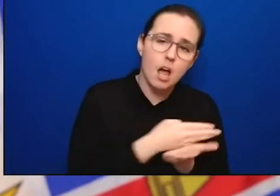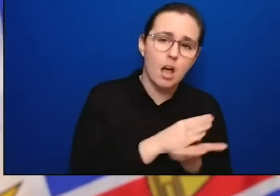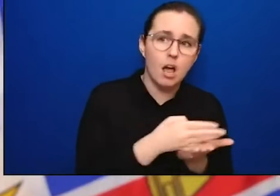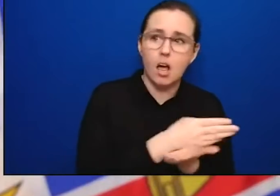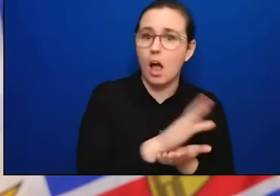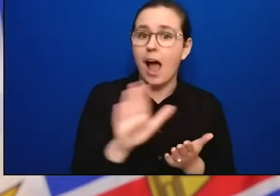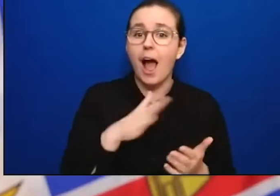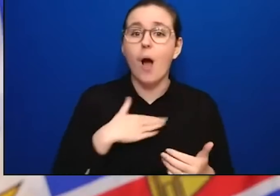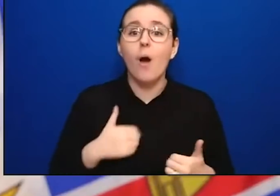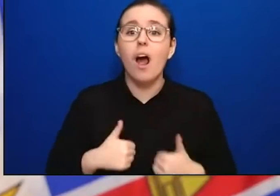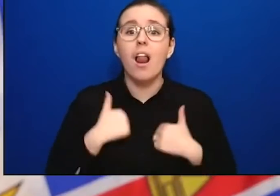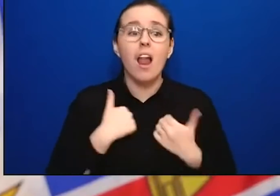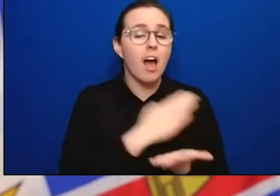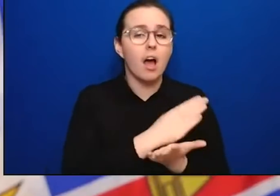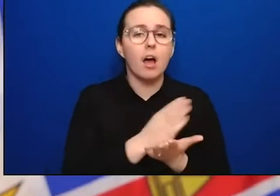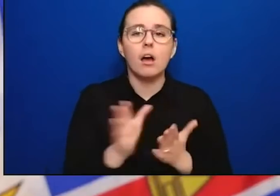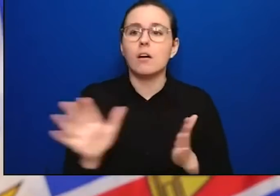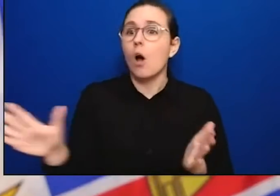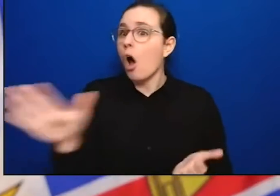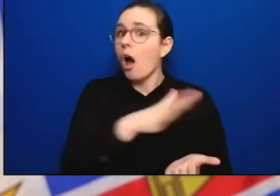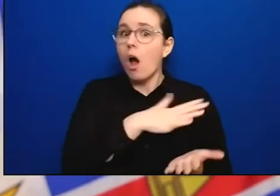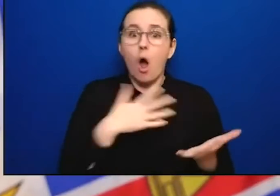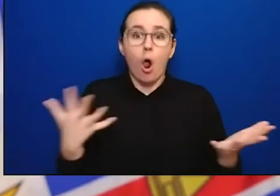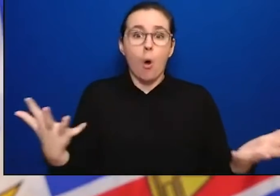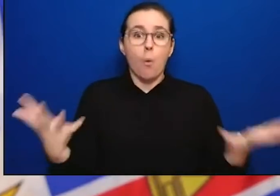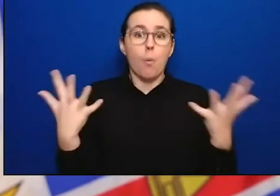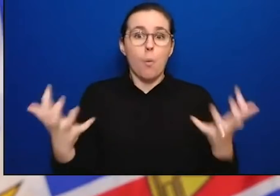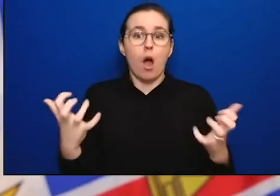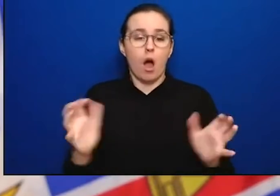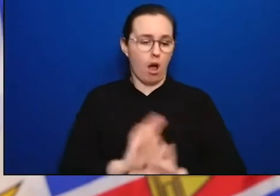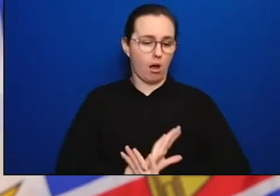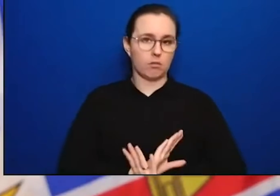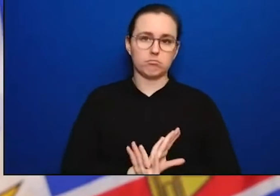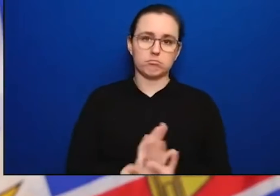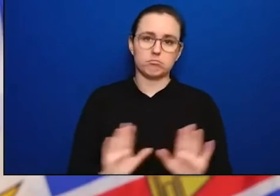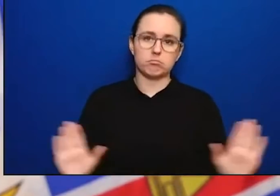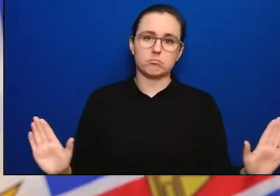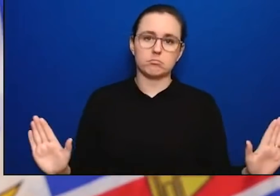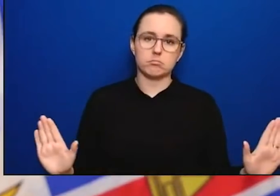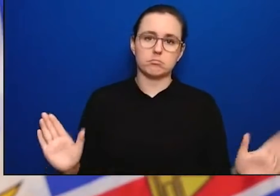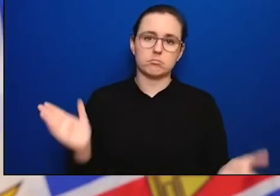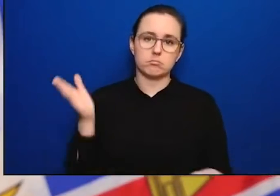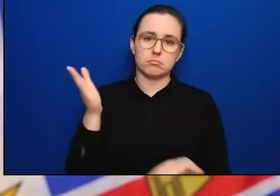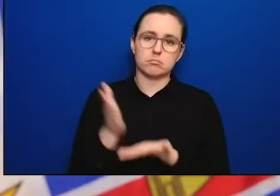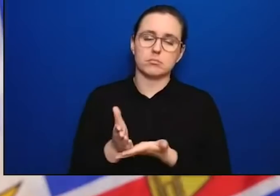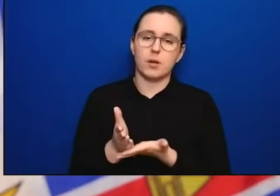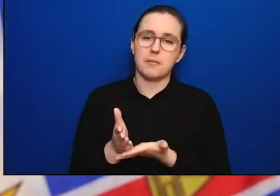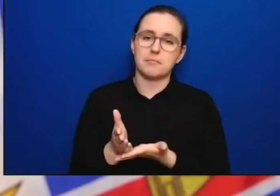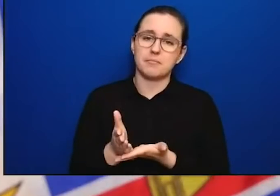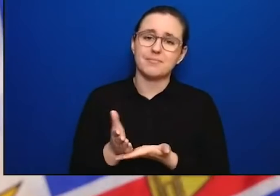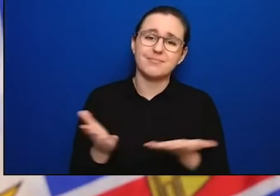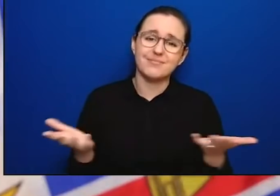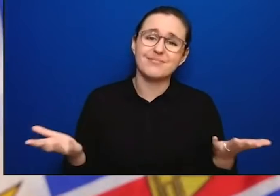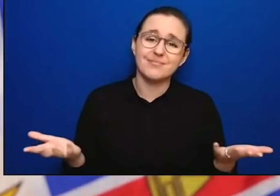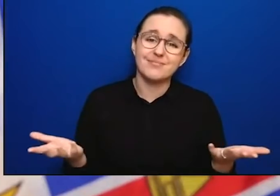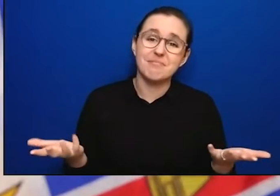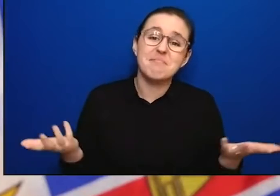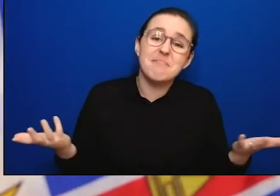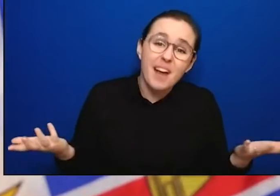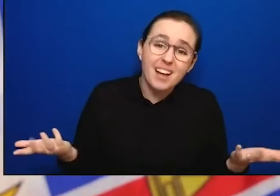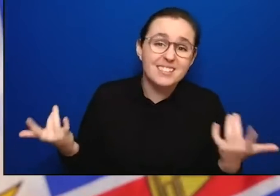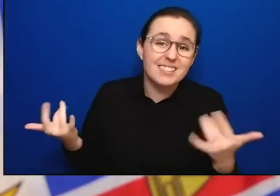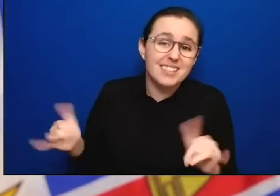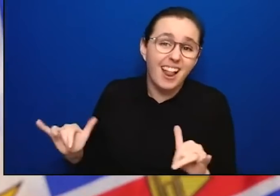had on all factors in our life. I think we would all love to be done with COVID, but as much as we